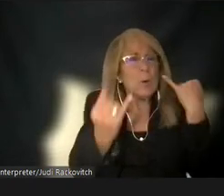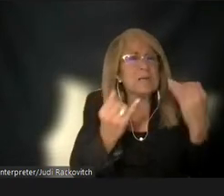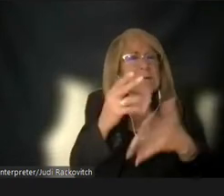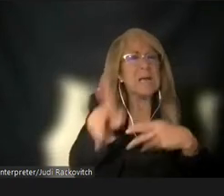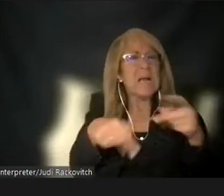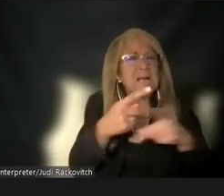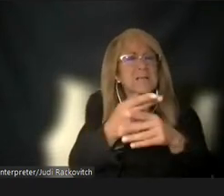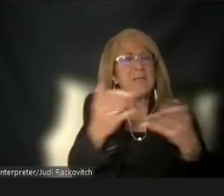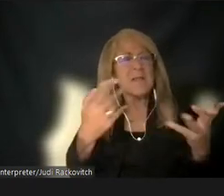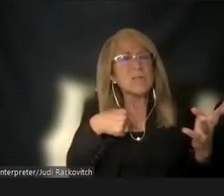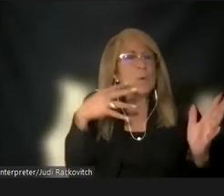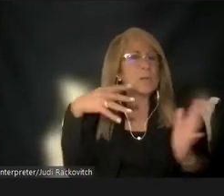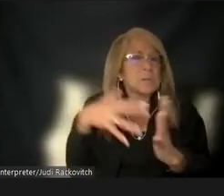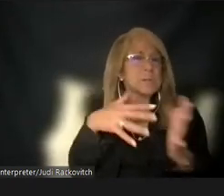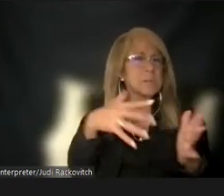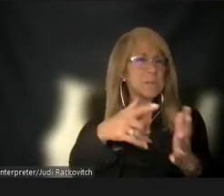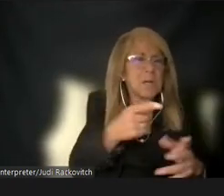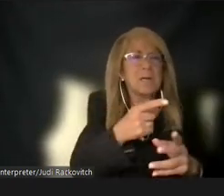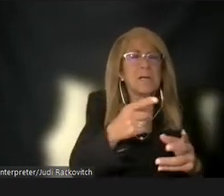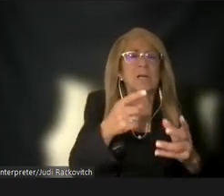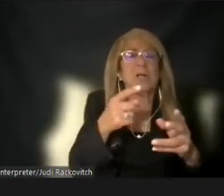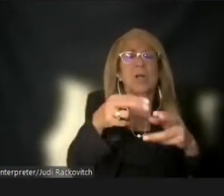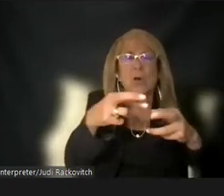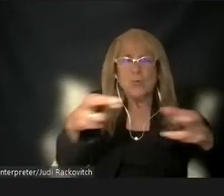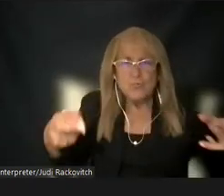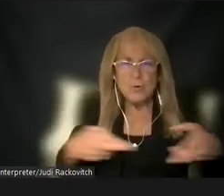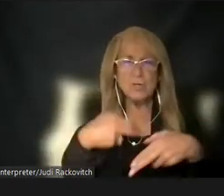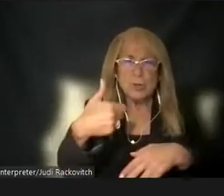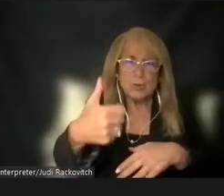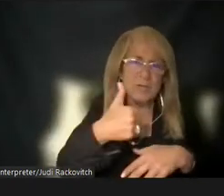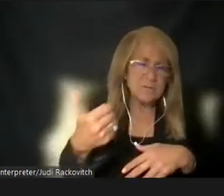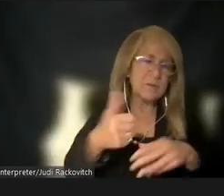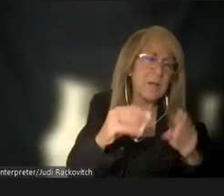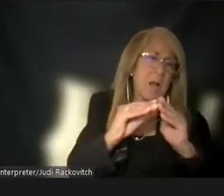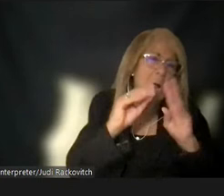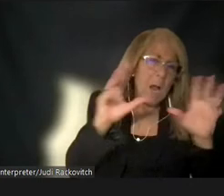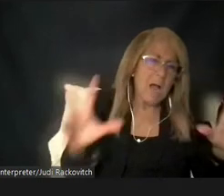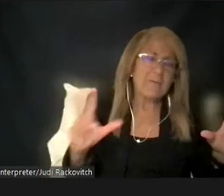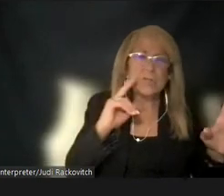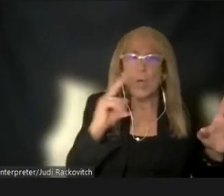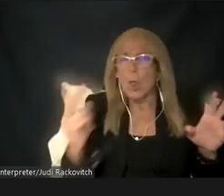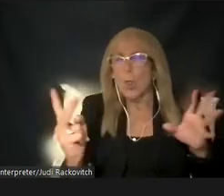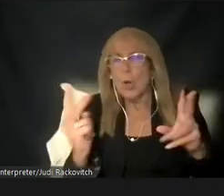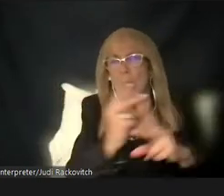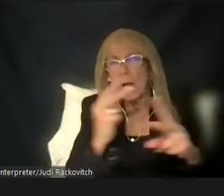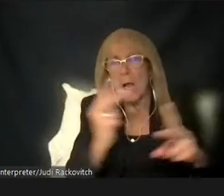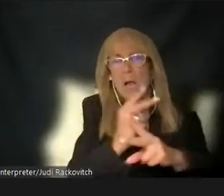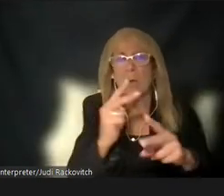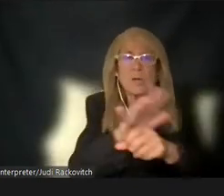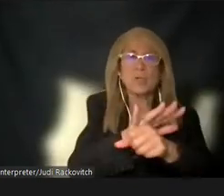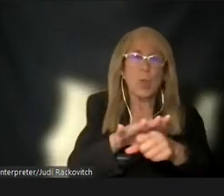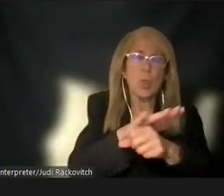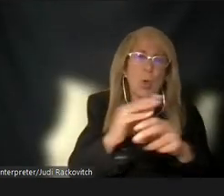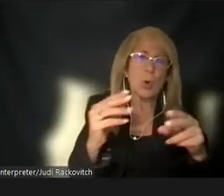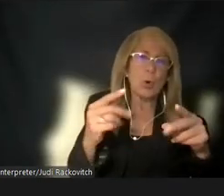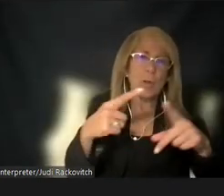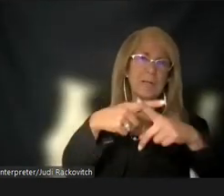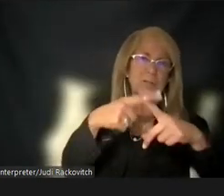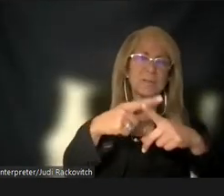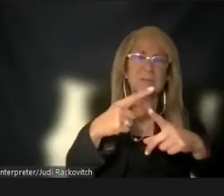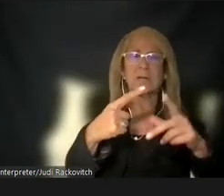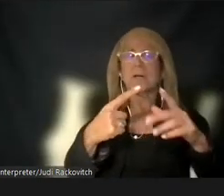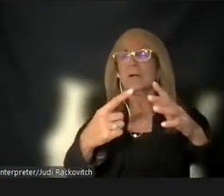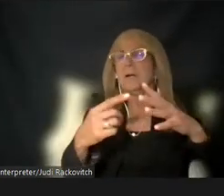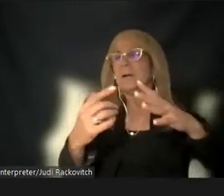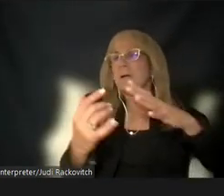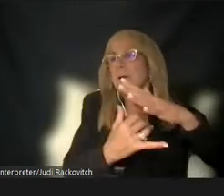Among them, as you can see, regional transportation, which is obvious, we'll be looking at highways and local intersections, commuter rail subways and buses,